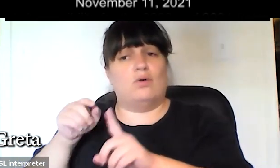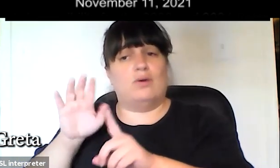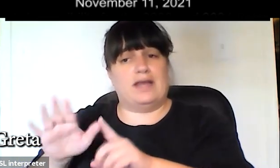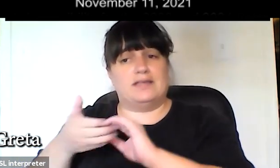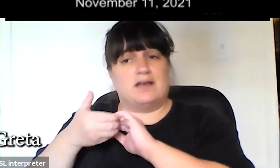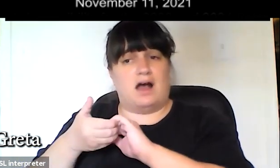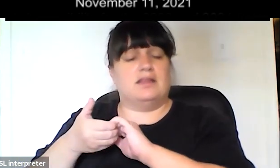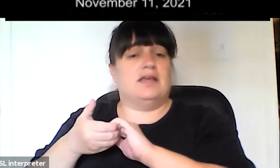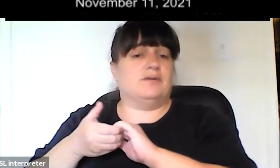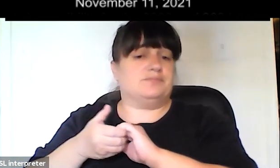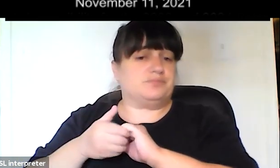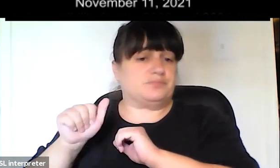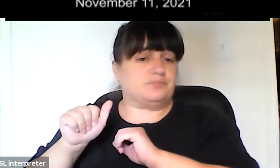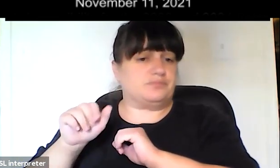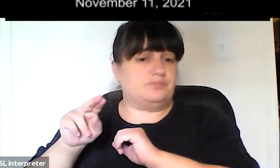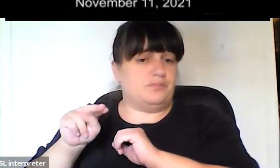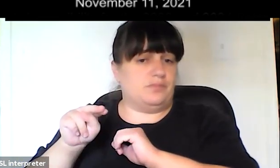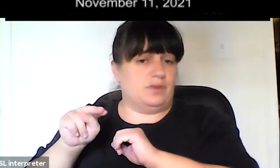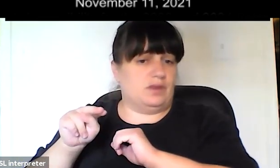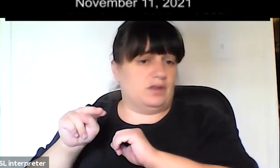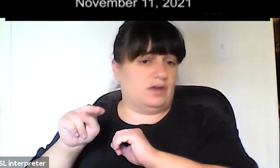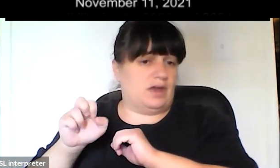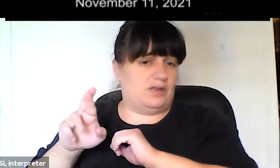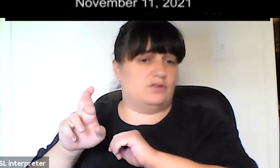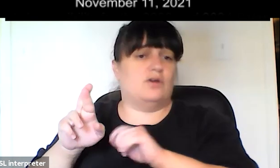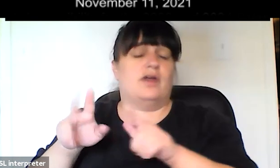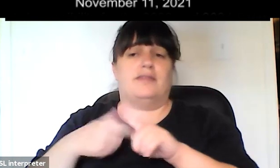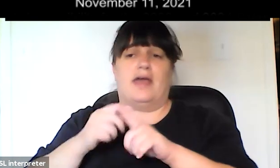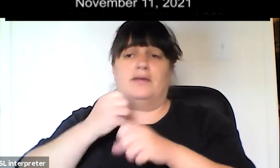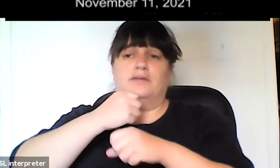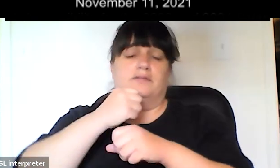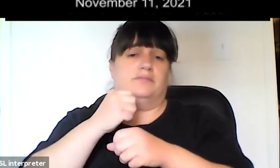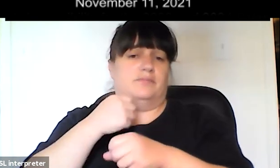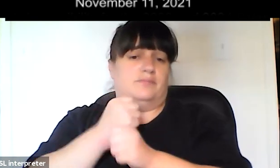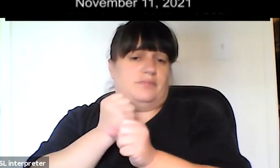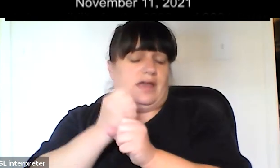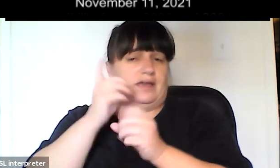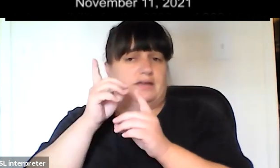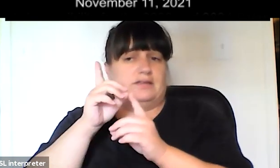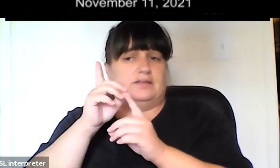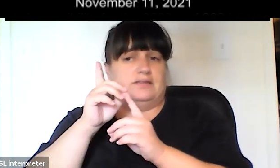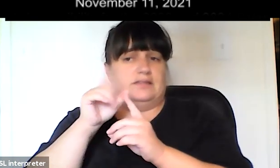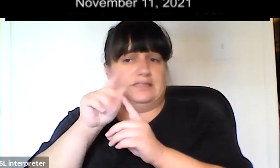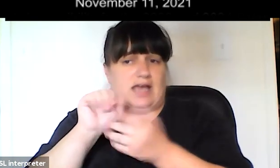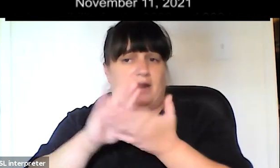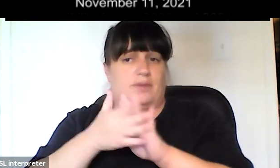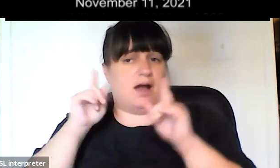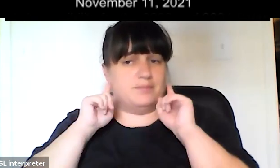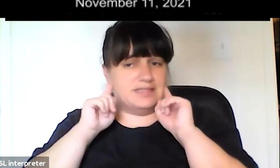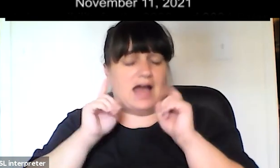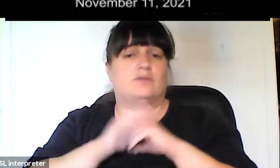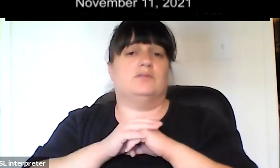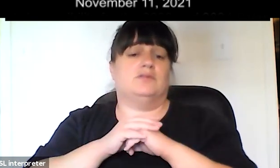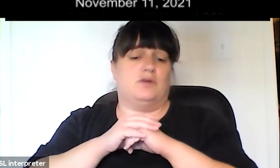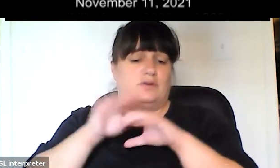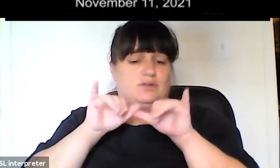colleague, Andrew Santaguida, to be able to take information and then translate it into sound. So being able to stay in that digital